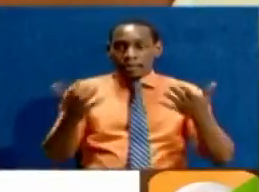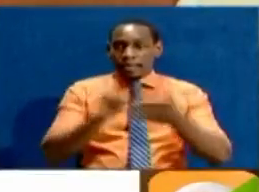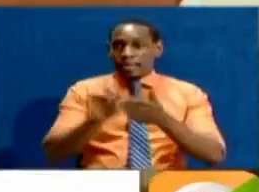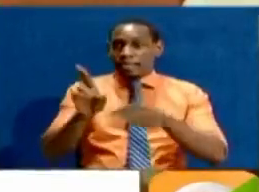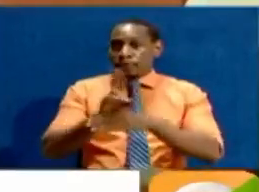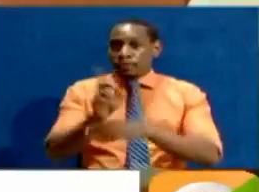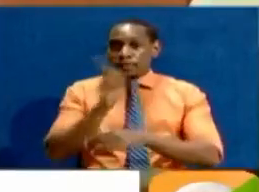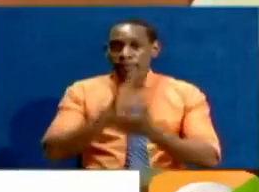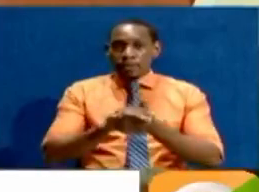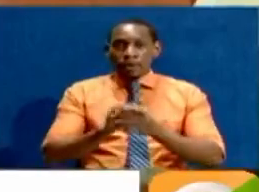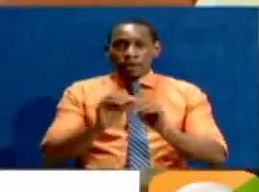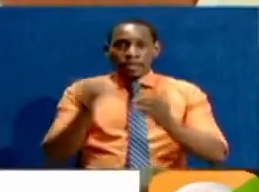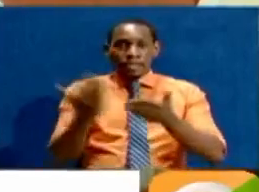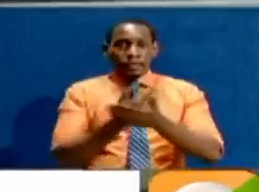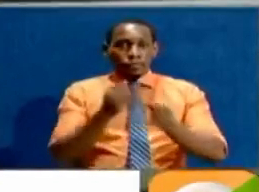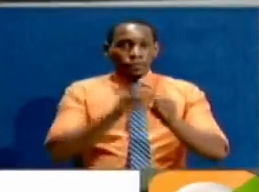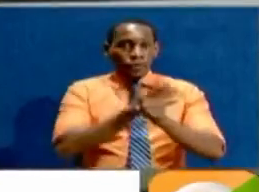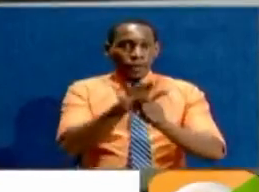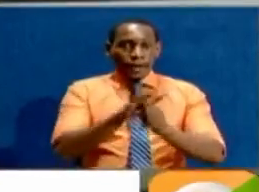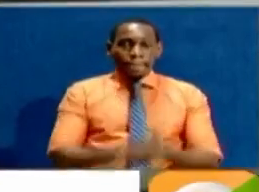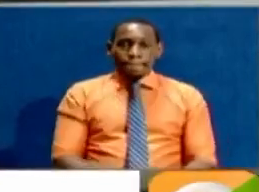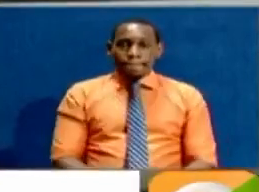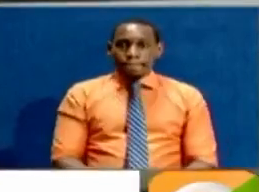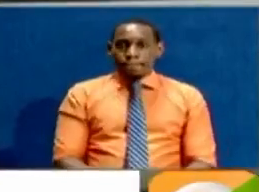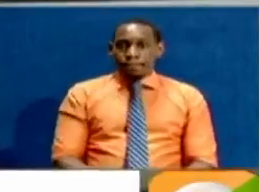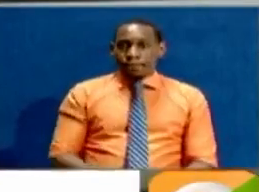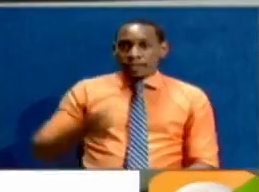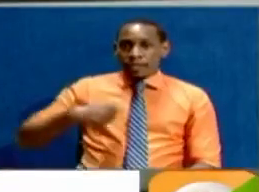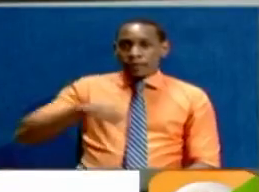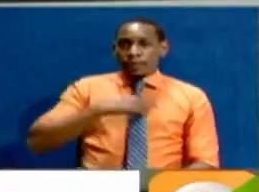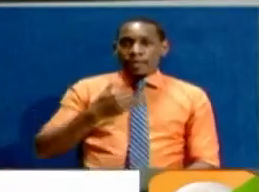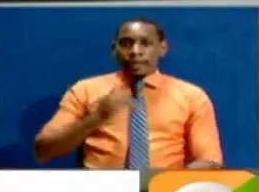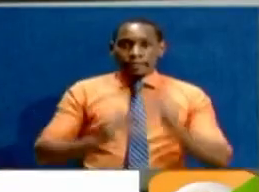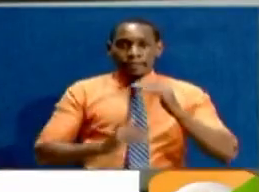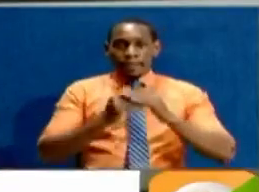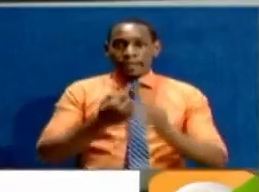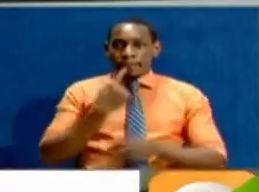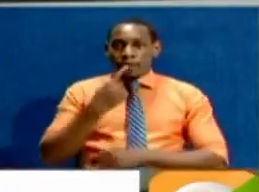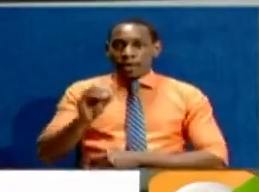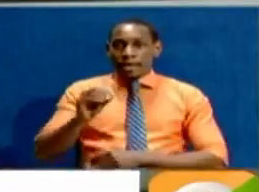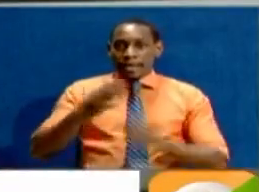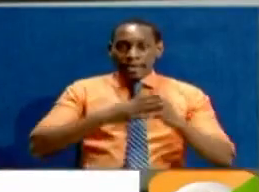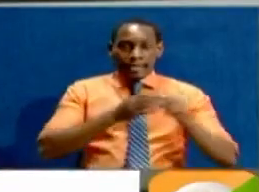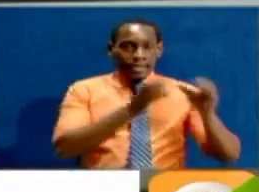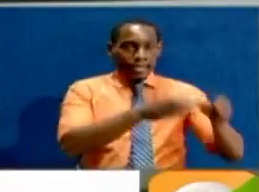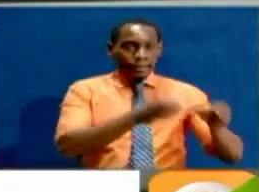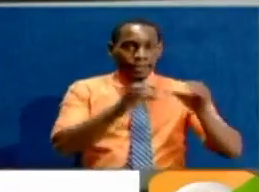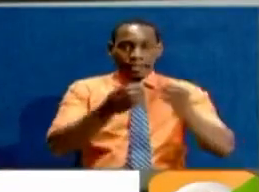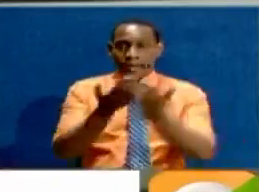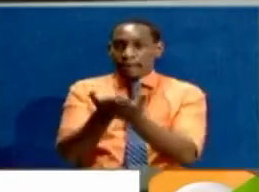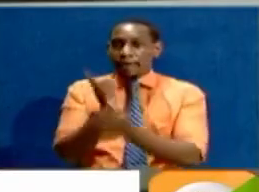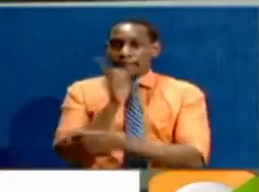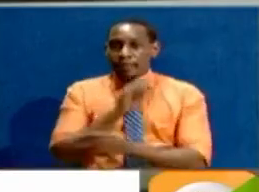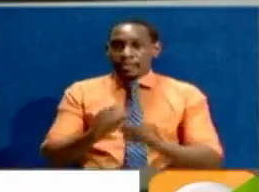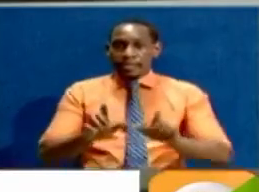been used to fight the pandemic. We have at least 109 companies that